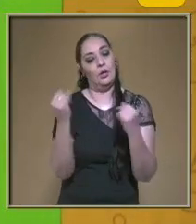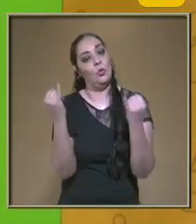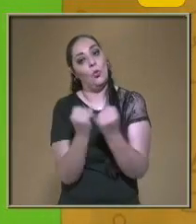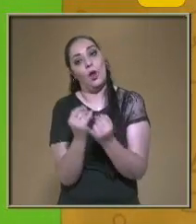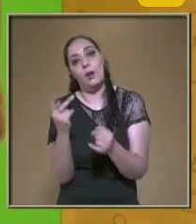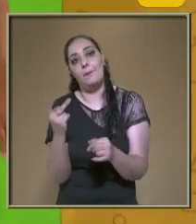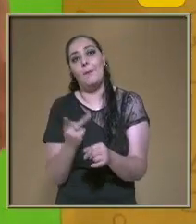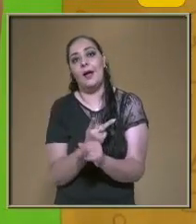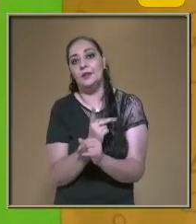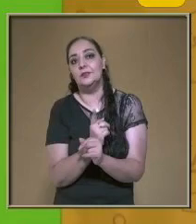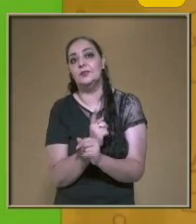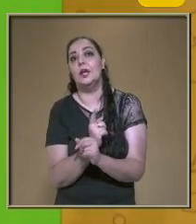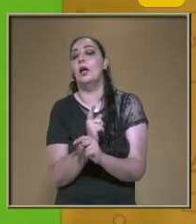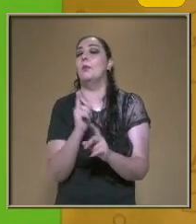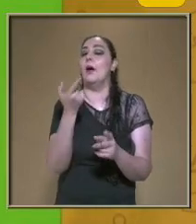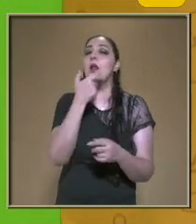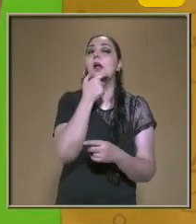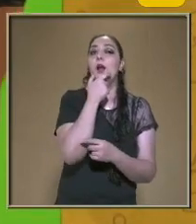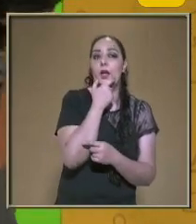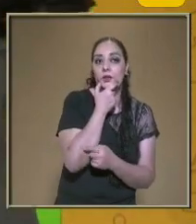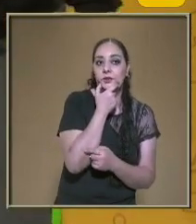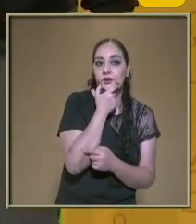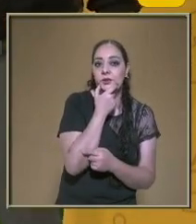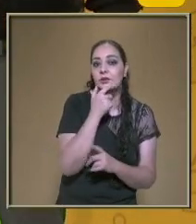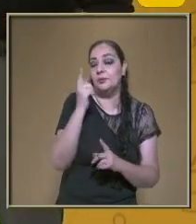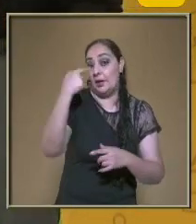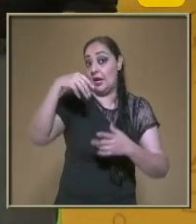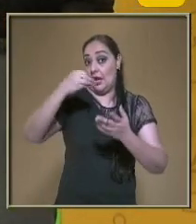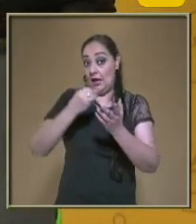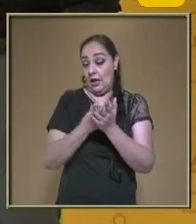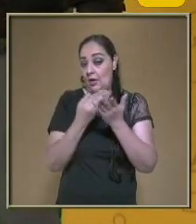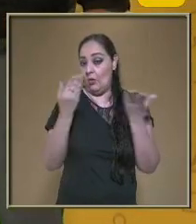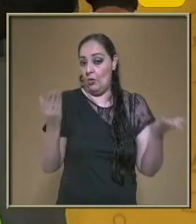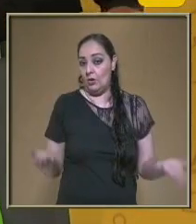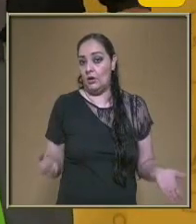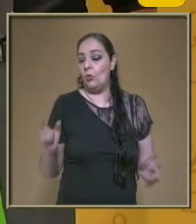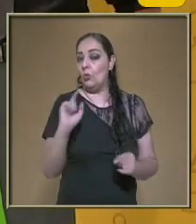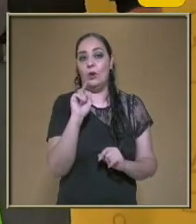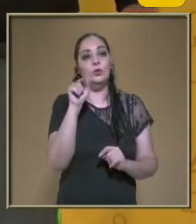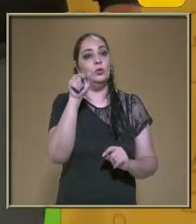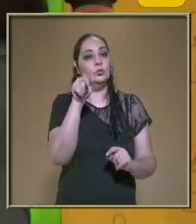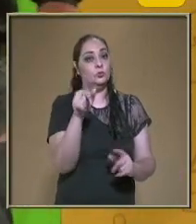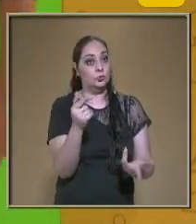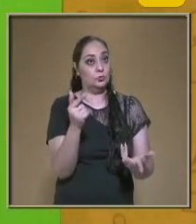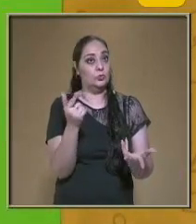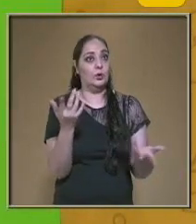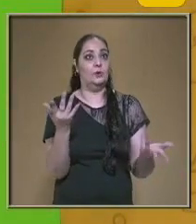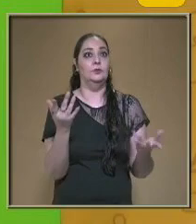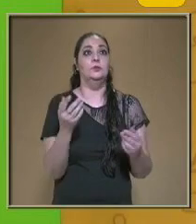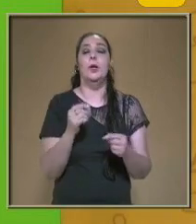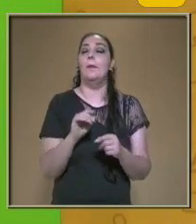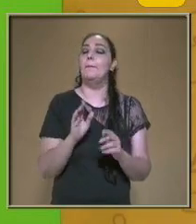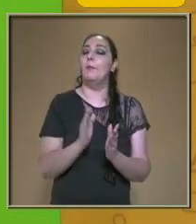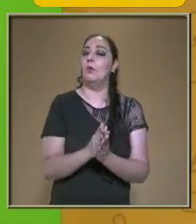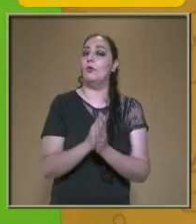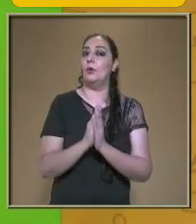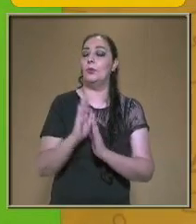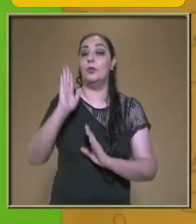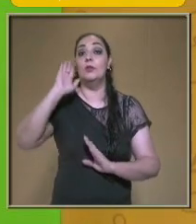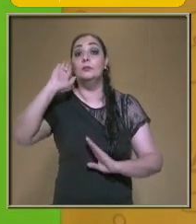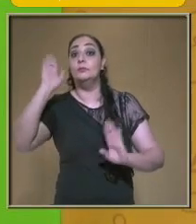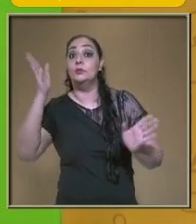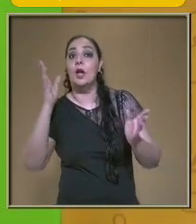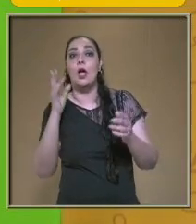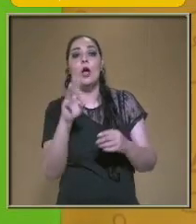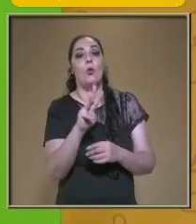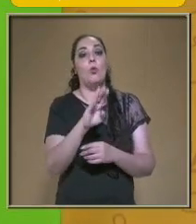be happening for English, okay? In this case, at the time that you play a video game, please say hello to Will